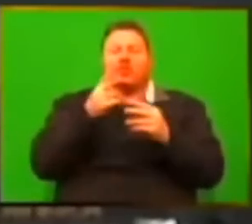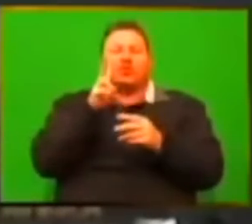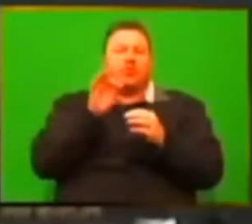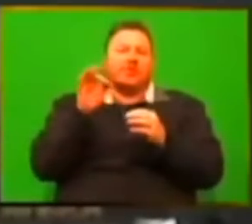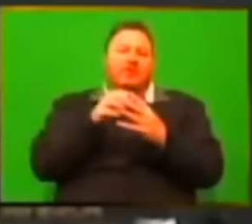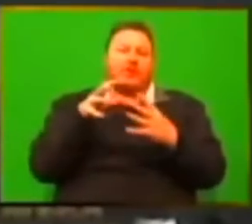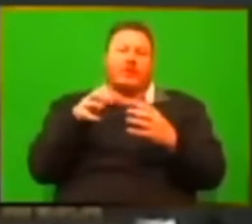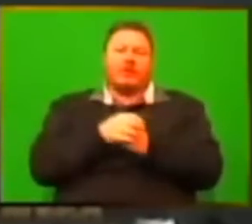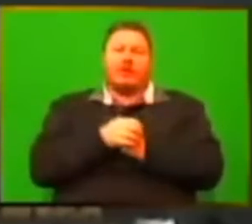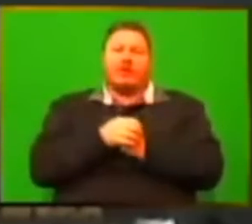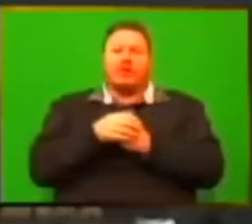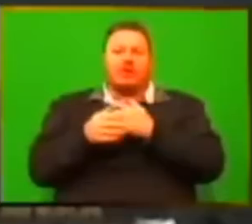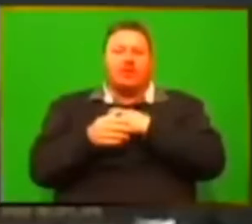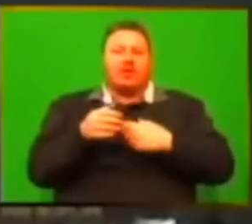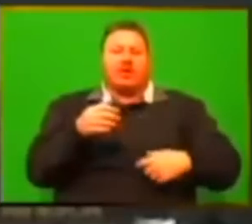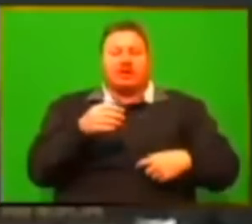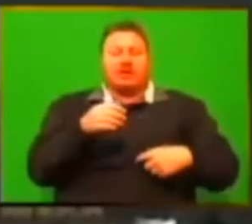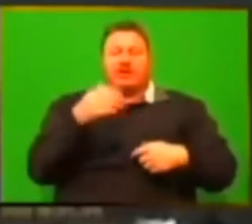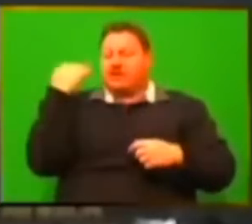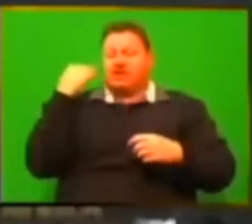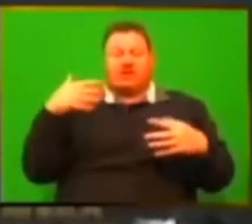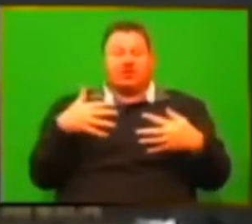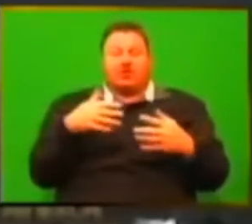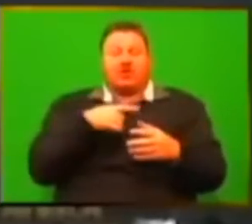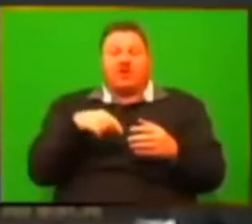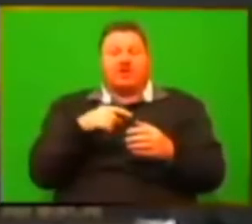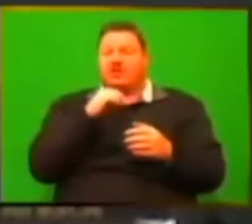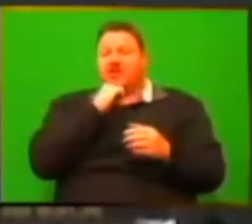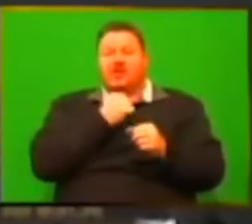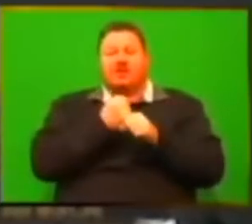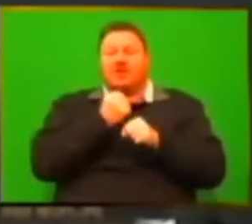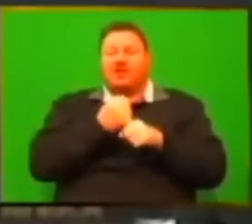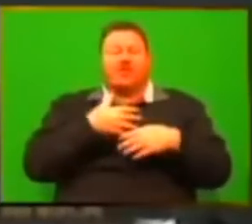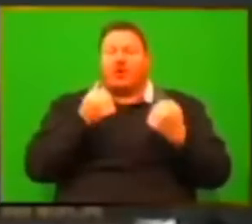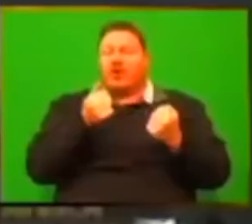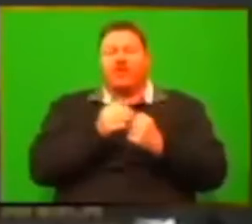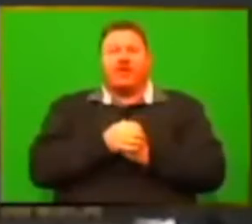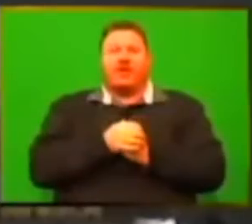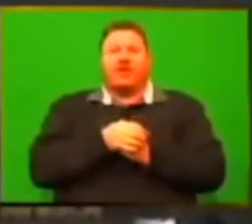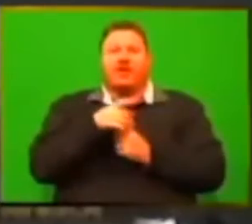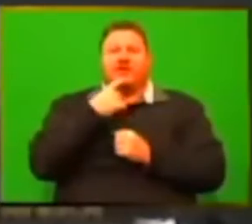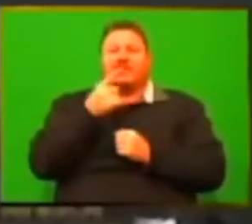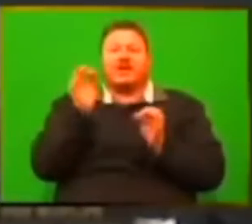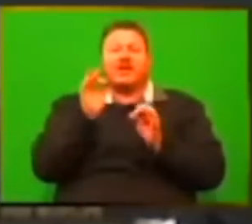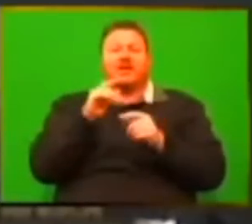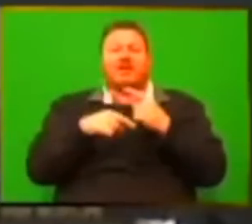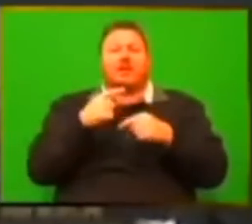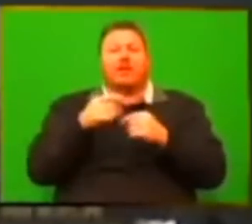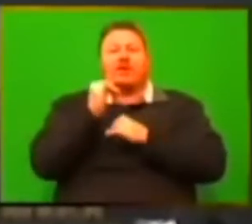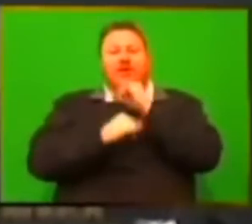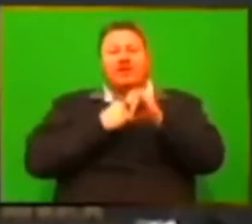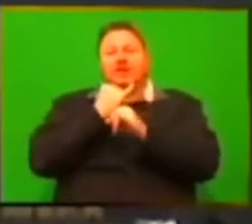President, yesterday you shocked all of us and will never recover from that shock. You said nothing about